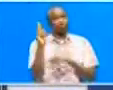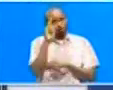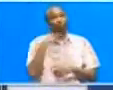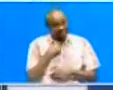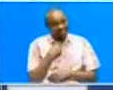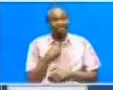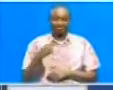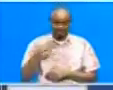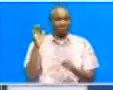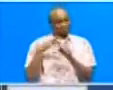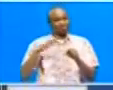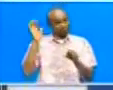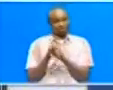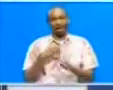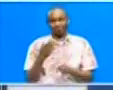You see, I like this guy.